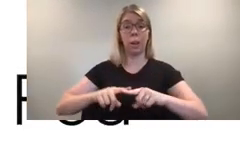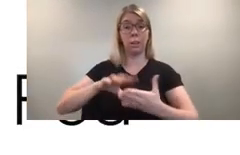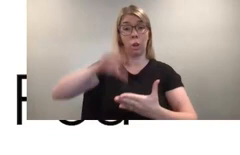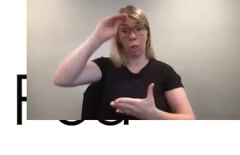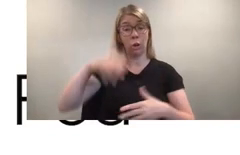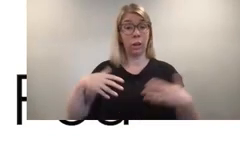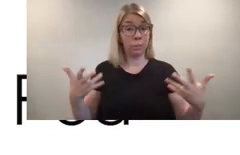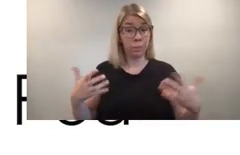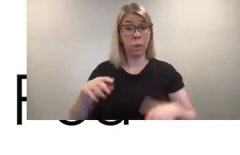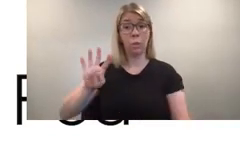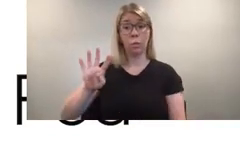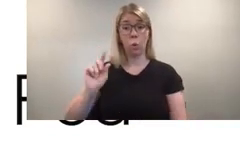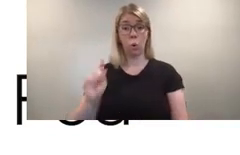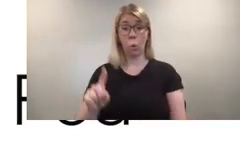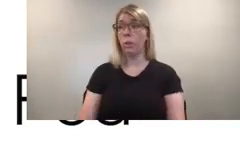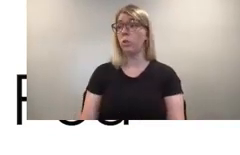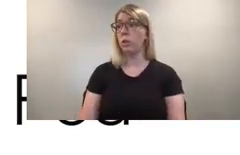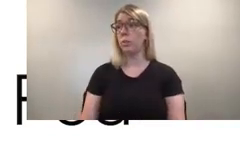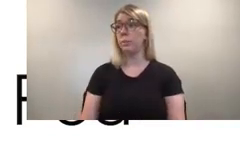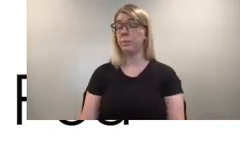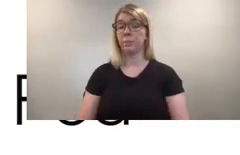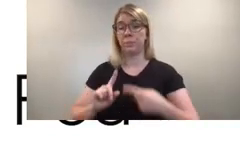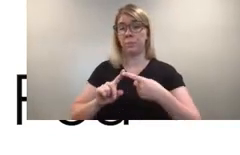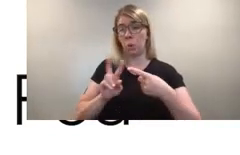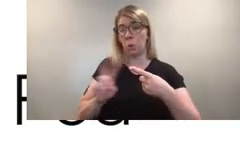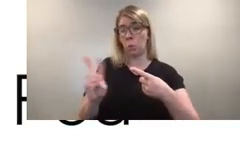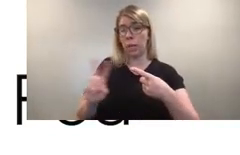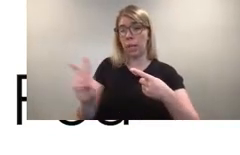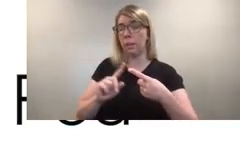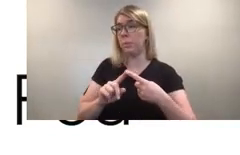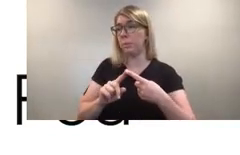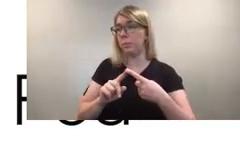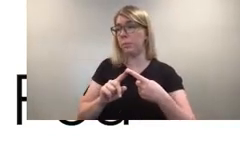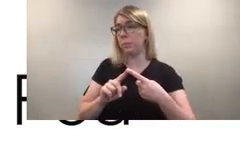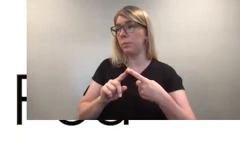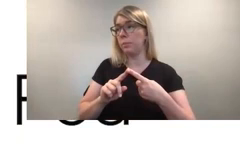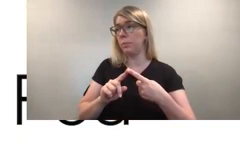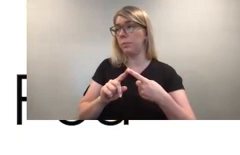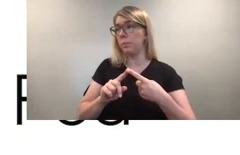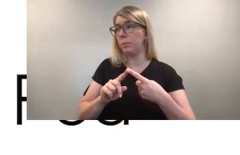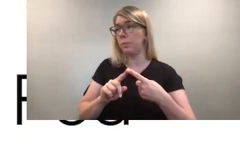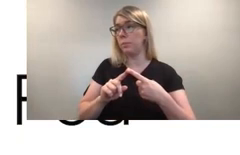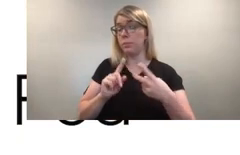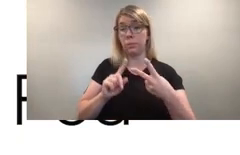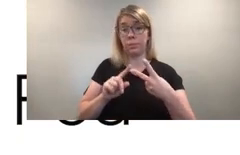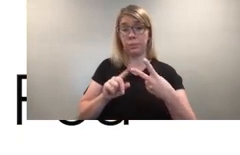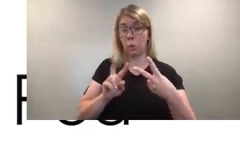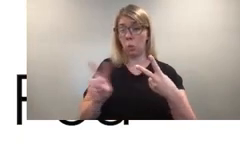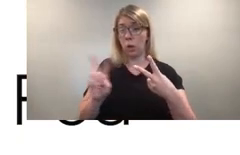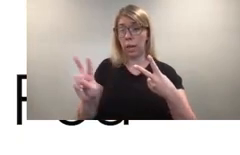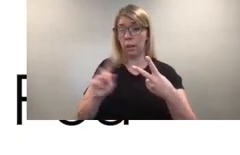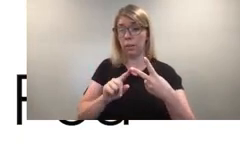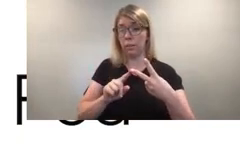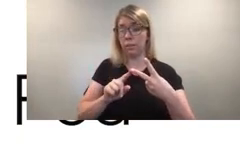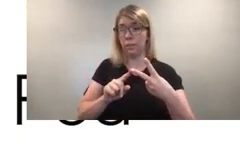questions are students asked to create new artifacts or revise, remix existing OER? Does the new artifact have